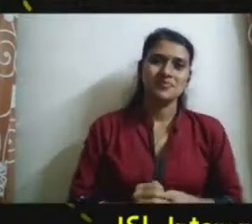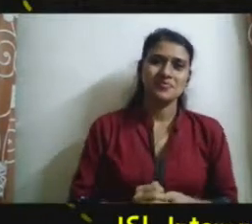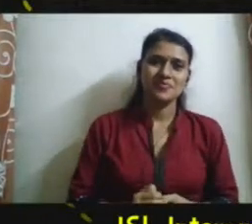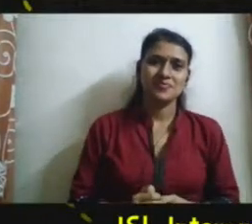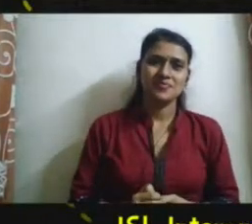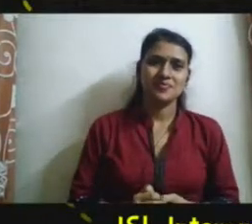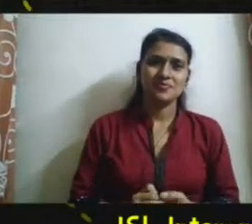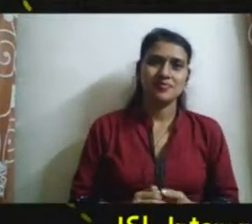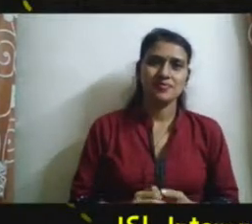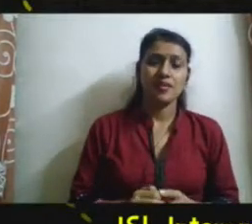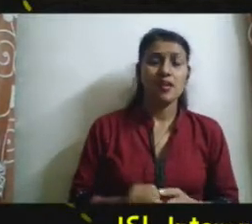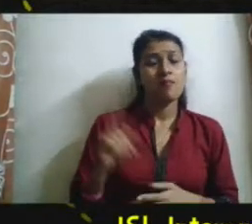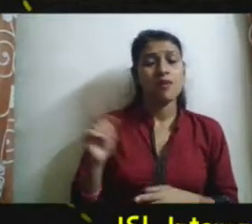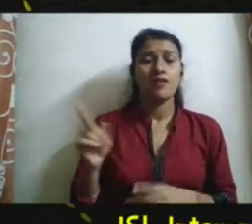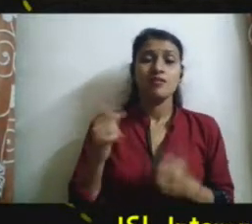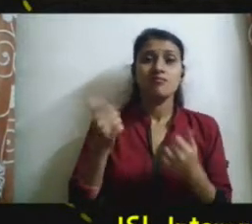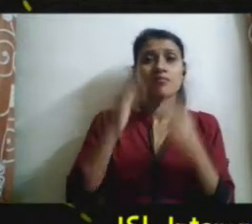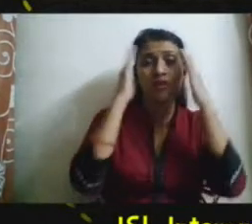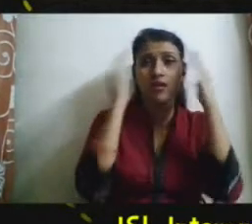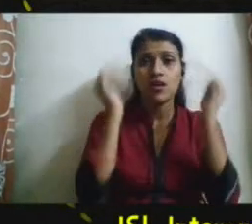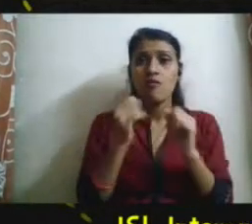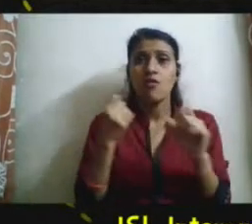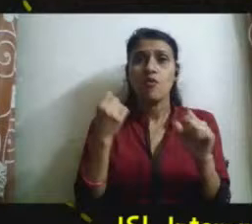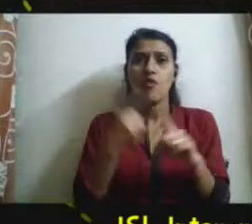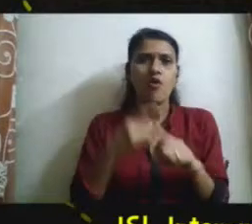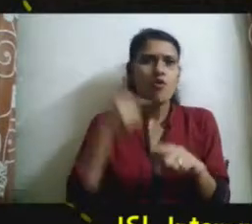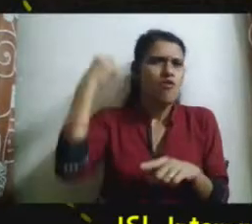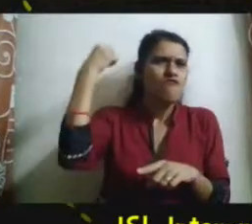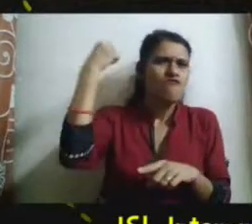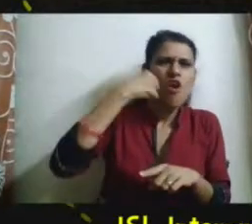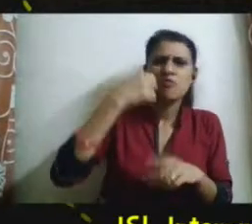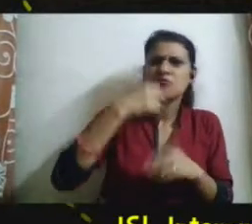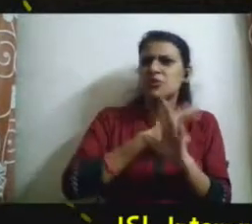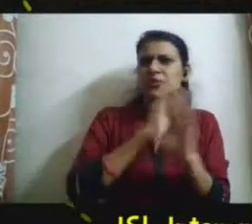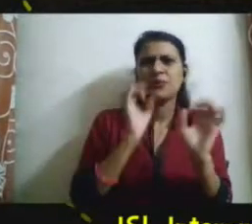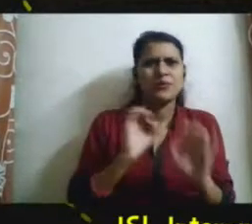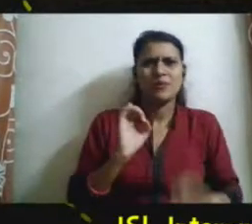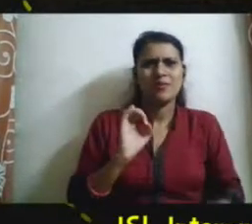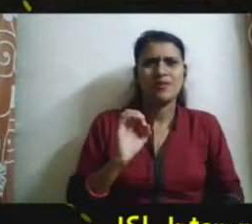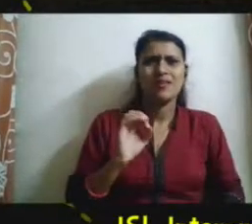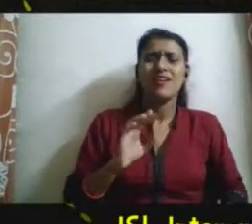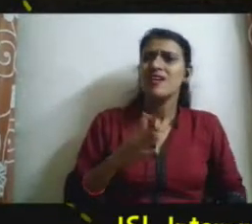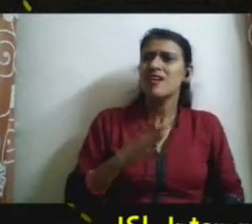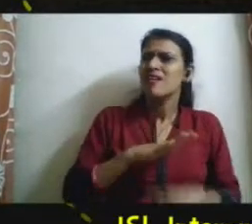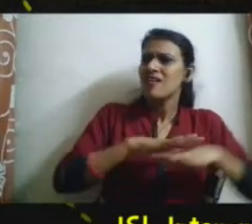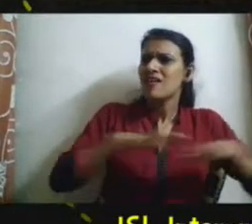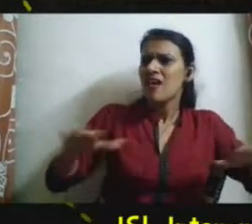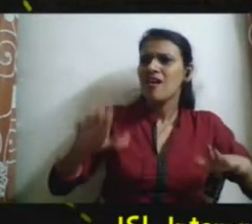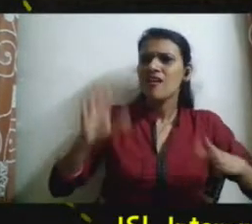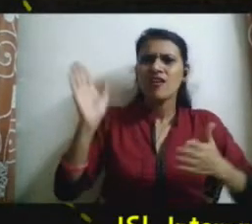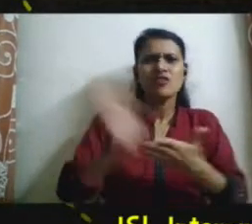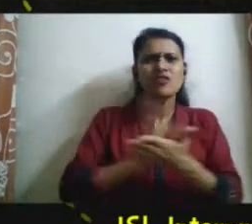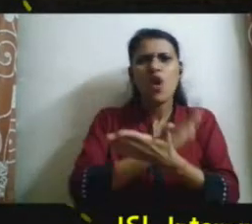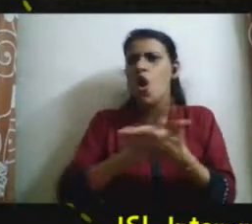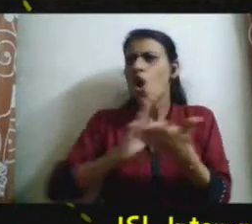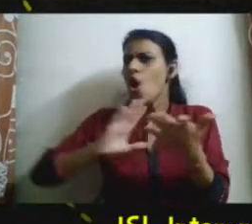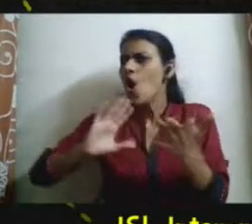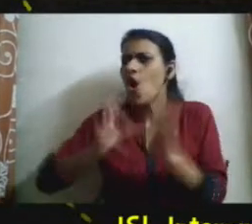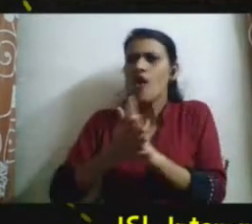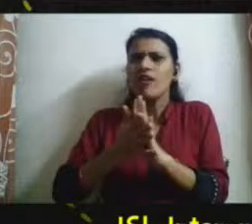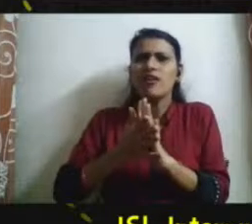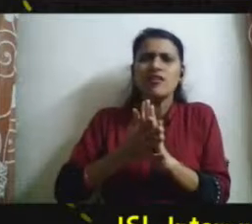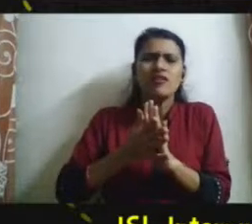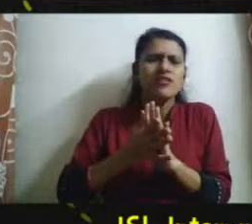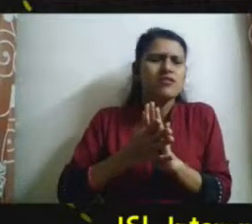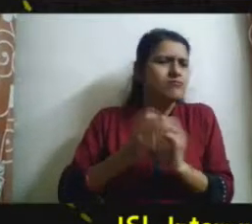comforting about that, about not forcing me. And I think there was an energy on the set which conveyed itself in the video also. We really